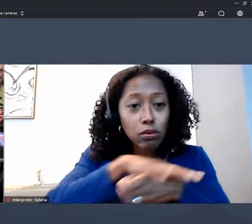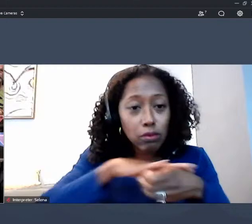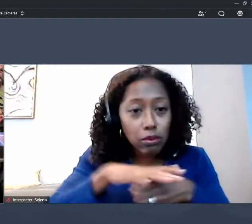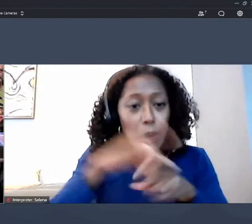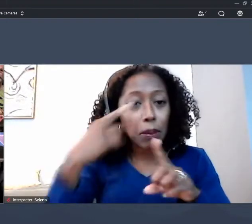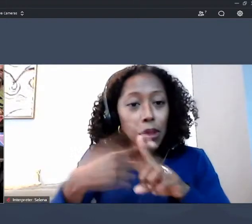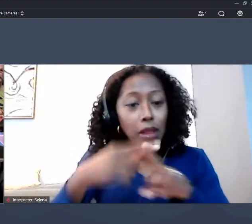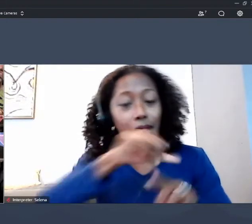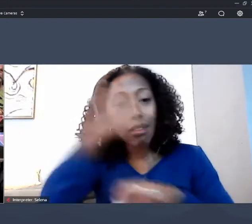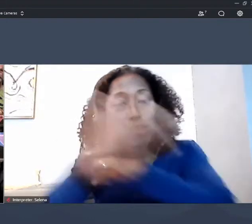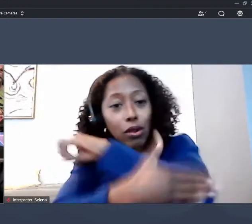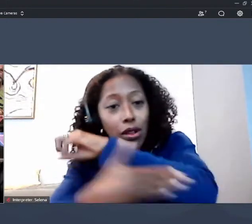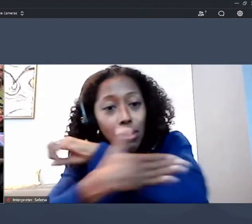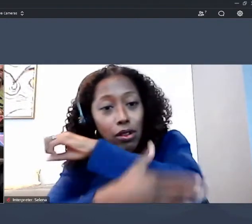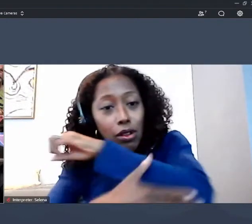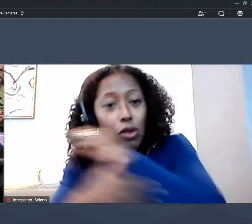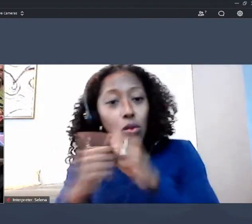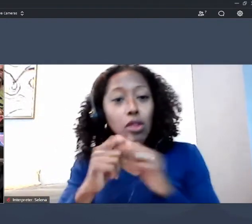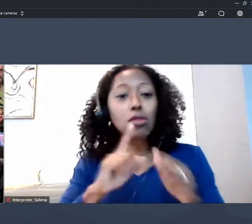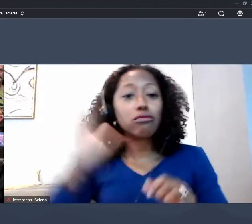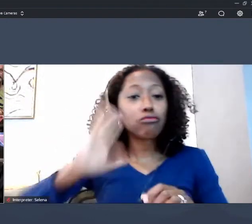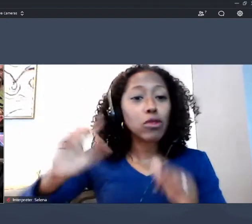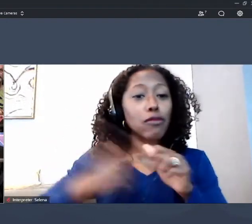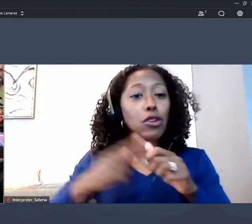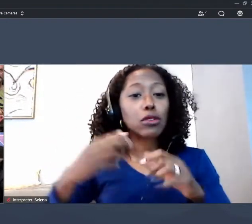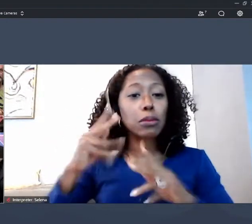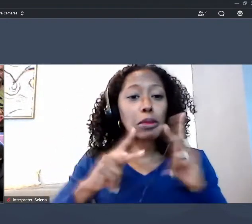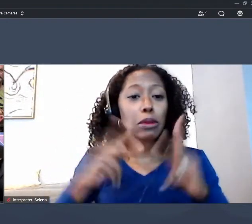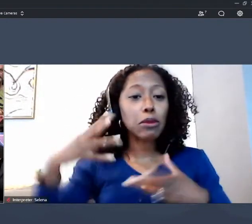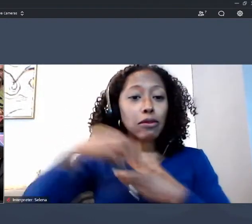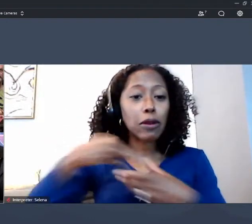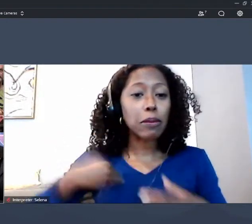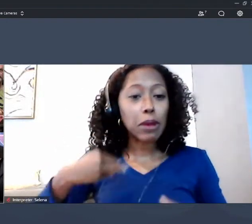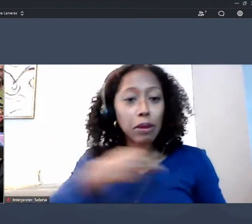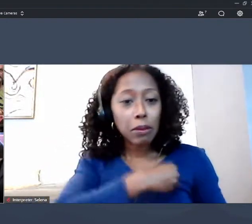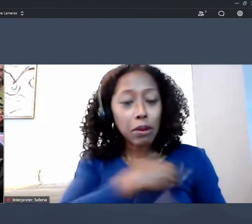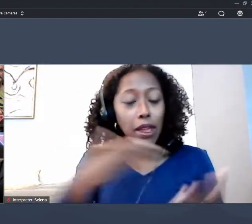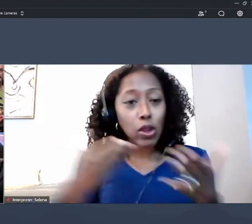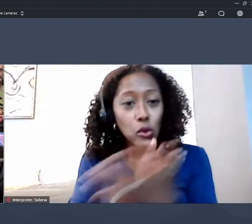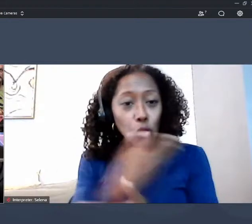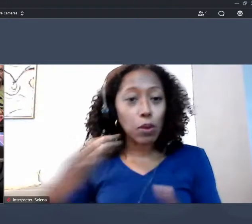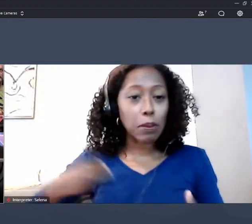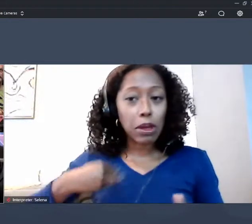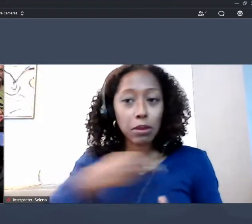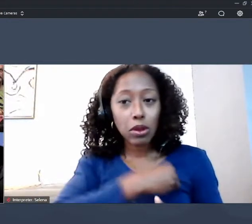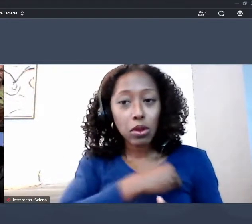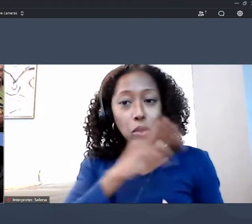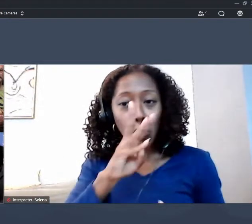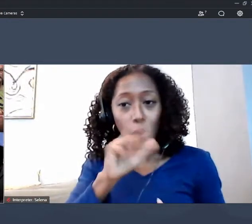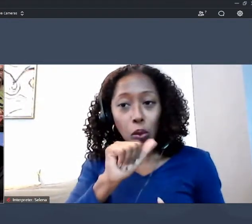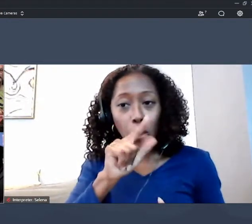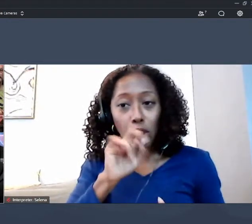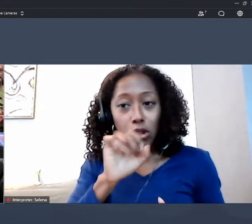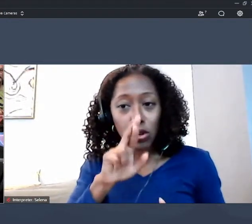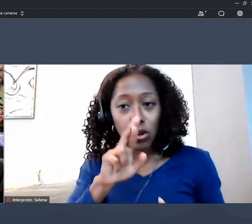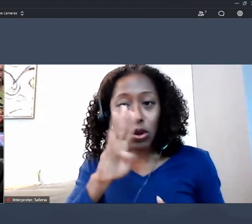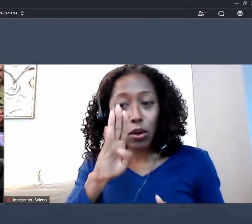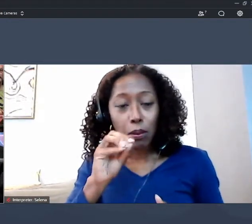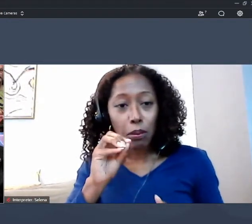original member Harold Scott and Dale Cabin and new member Walter Bow Washington.